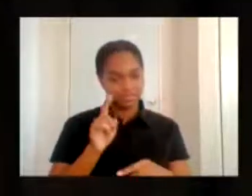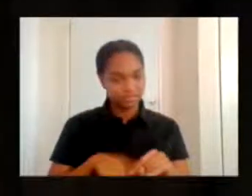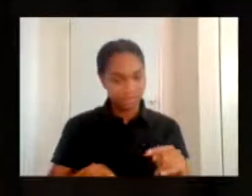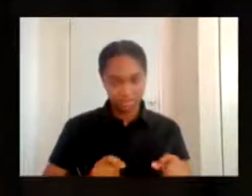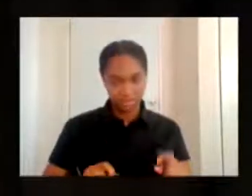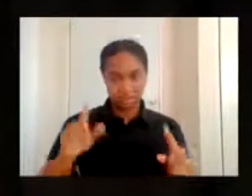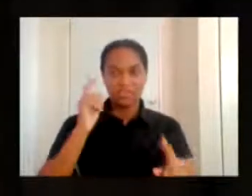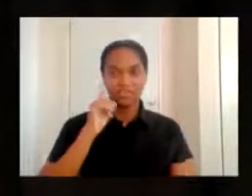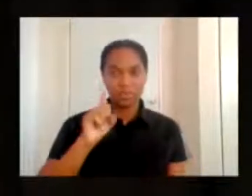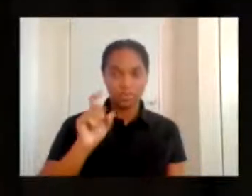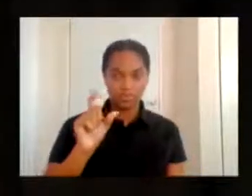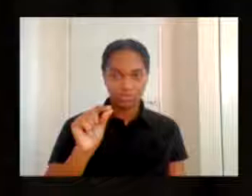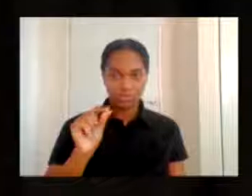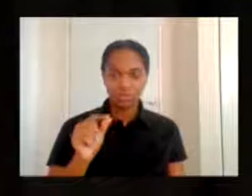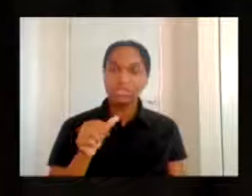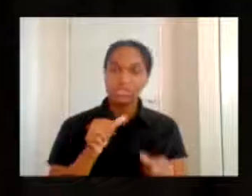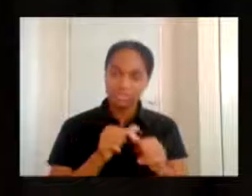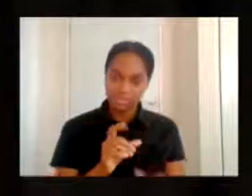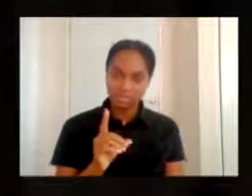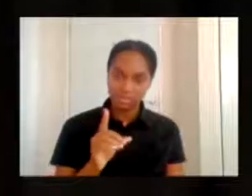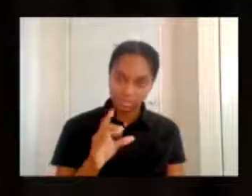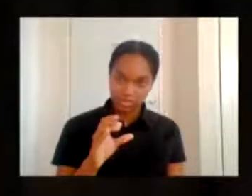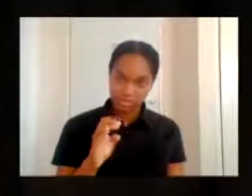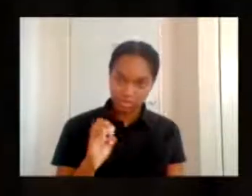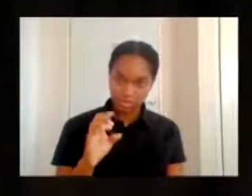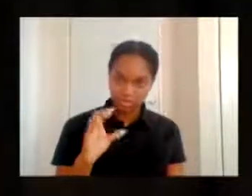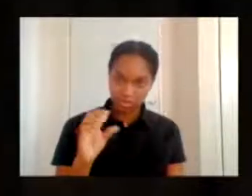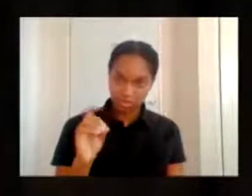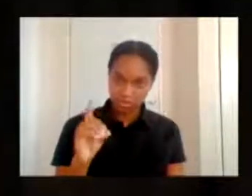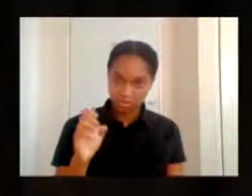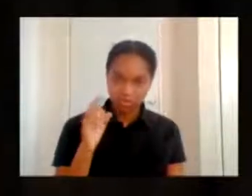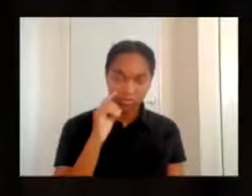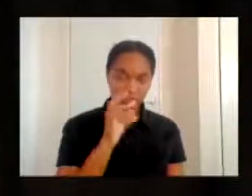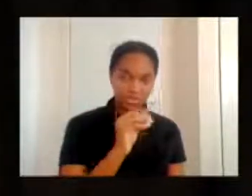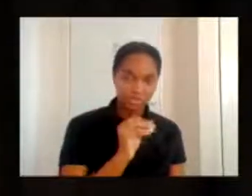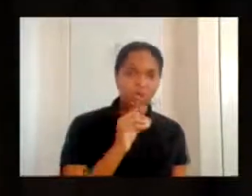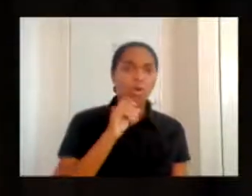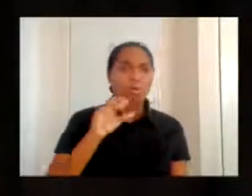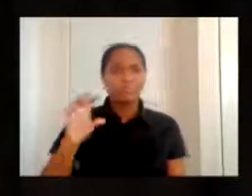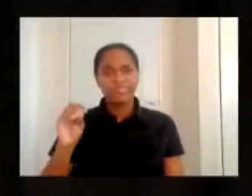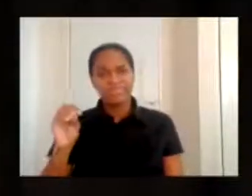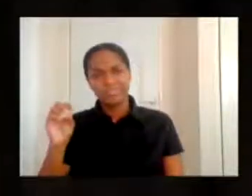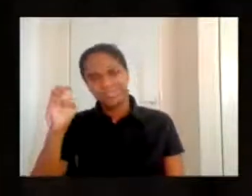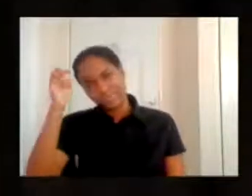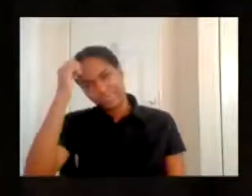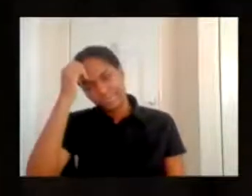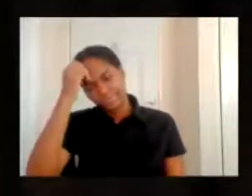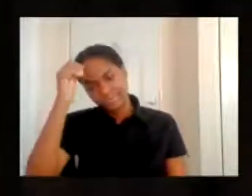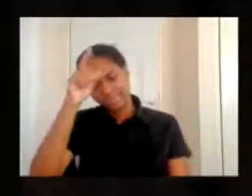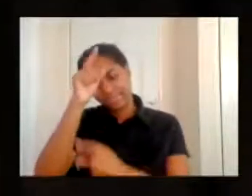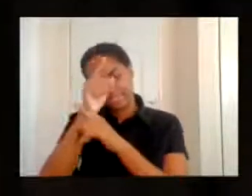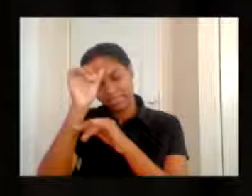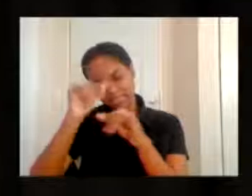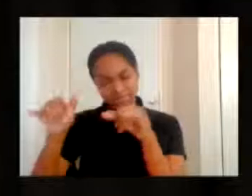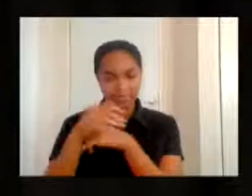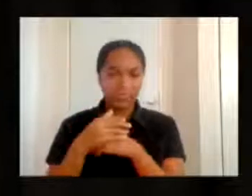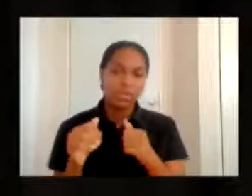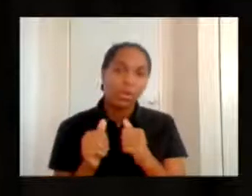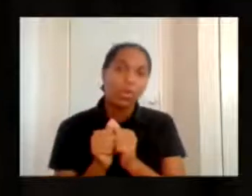120 to still decode at 60 or 50 in the European standards